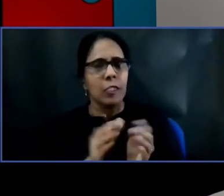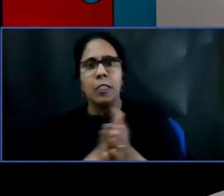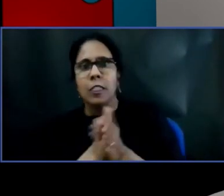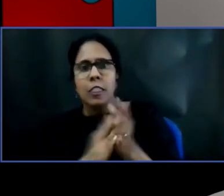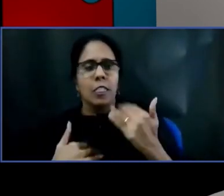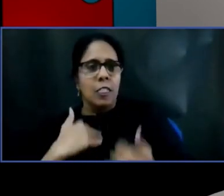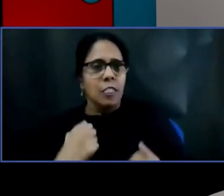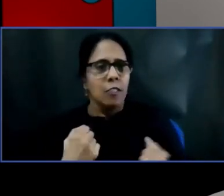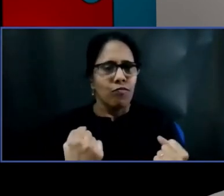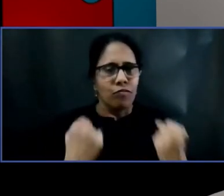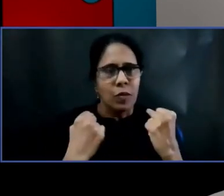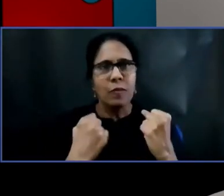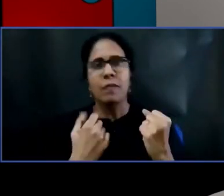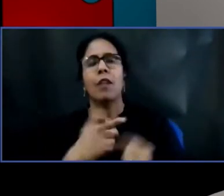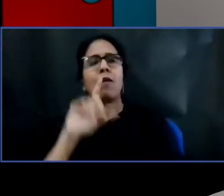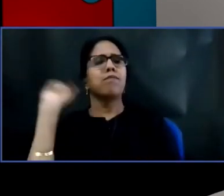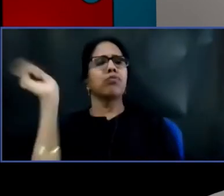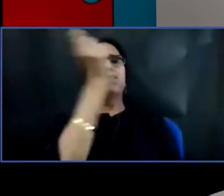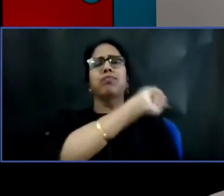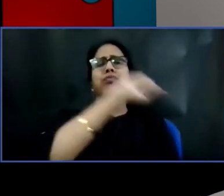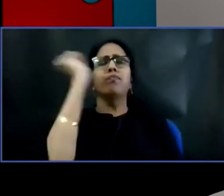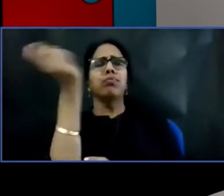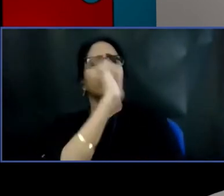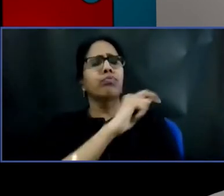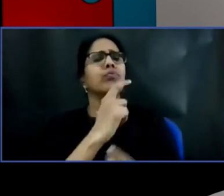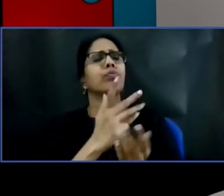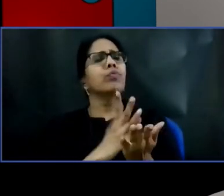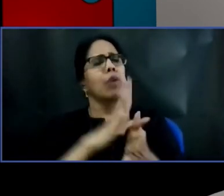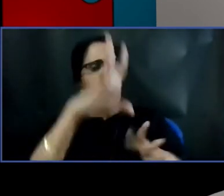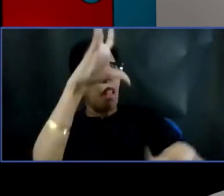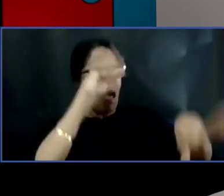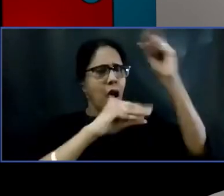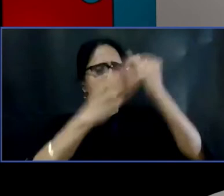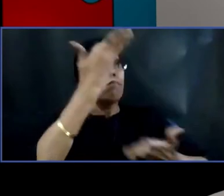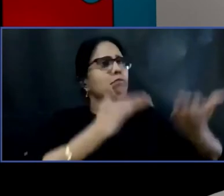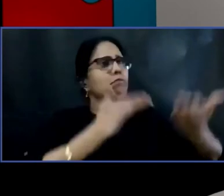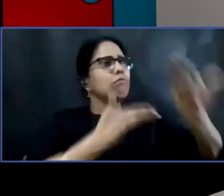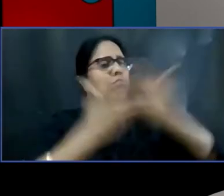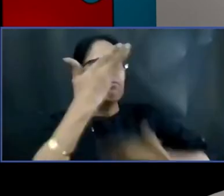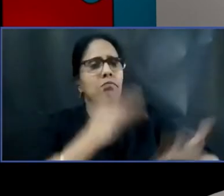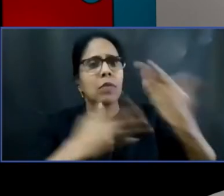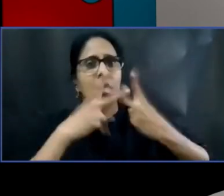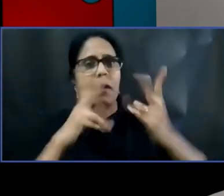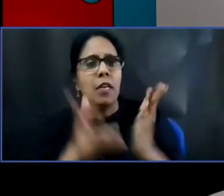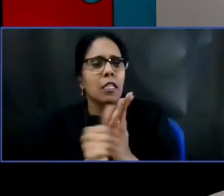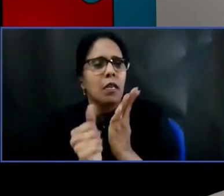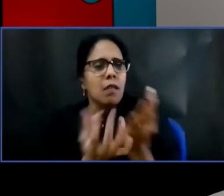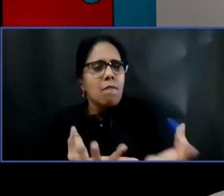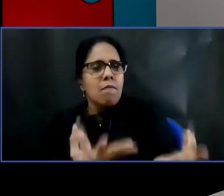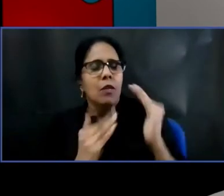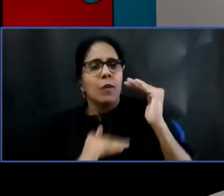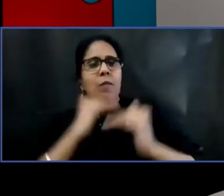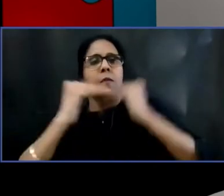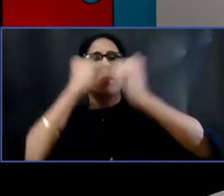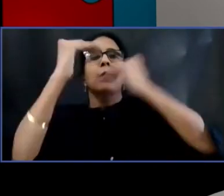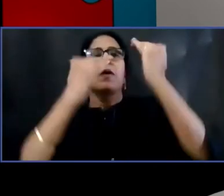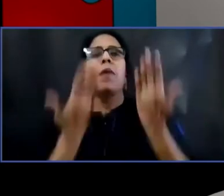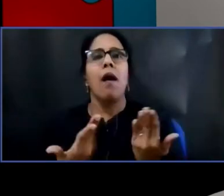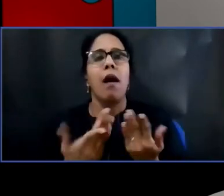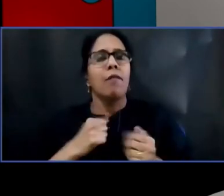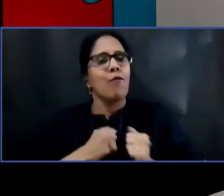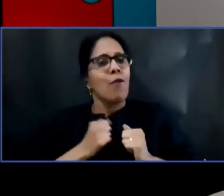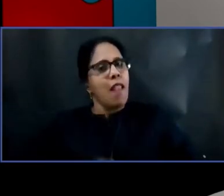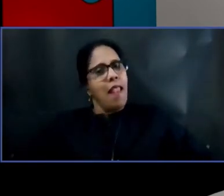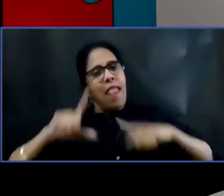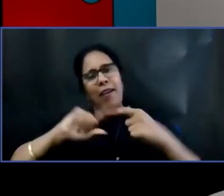playing badminton and got professional training and improved my skills. That was a turning point for me, as badminton